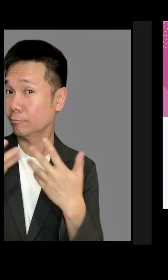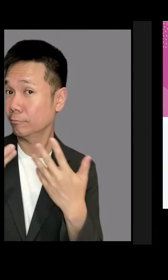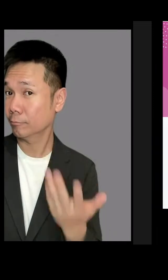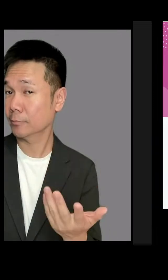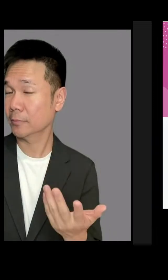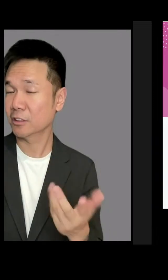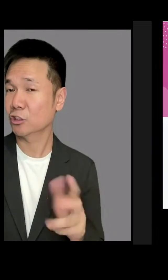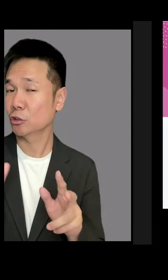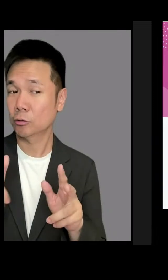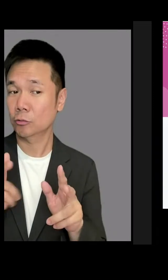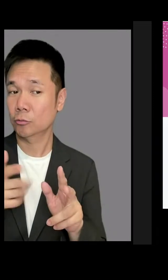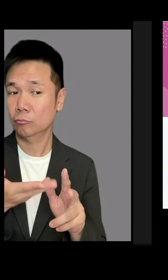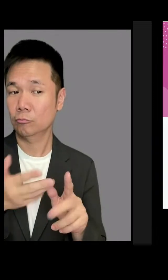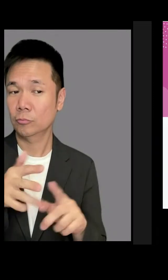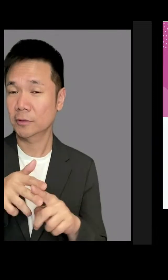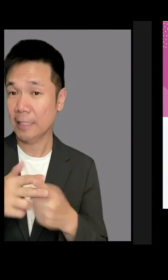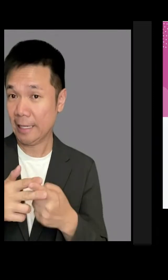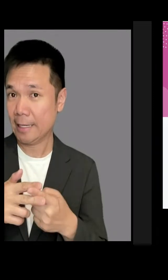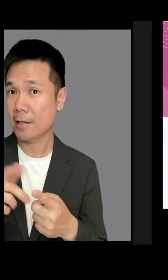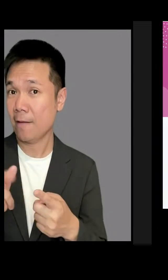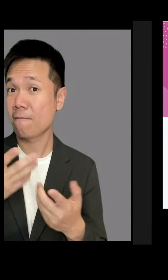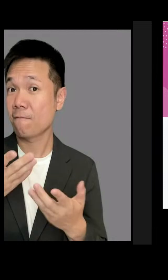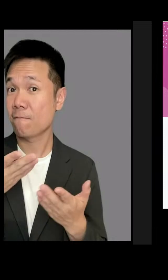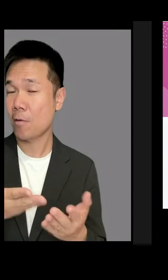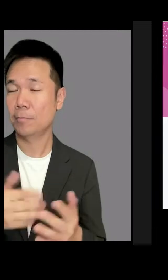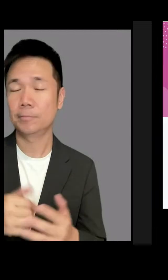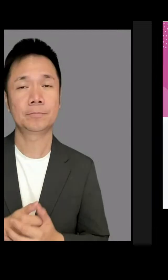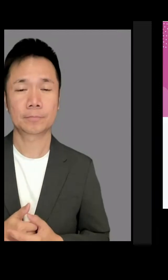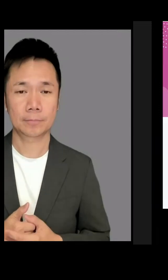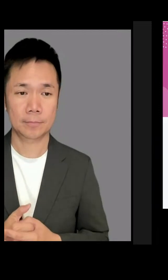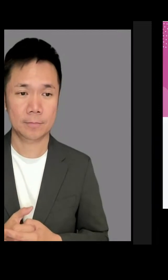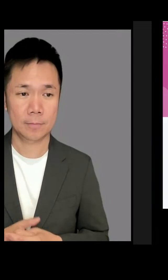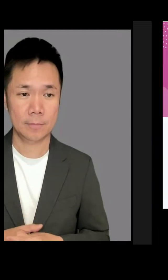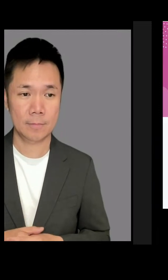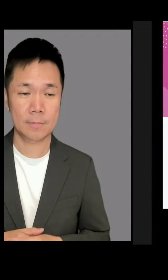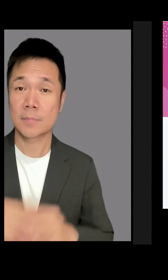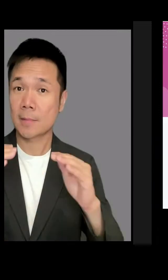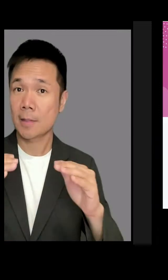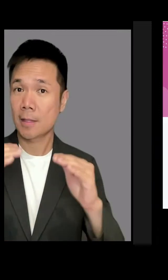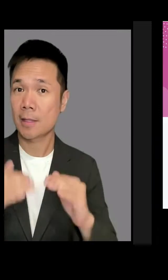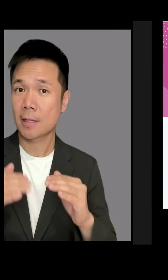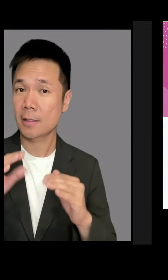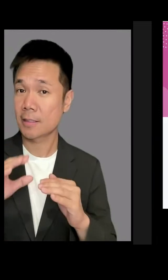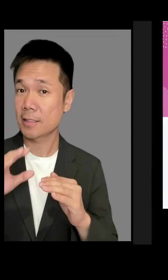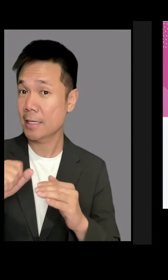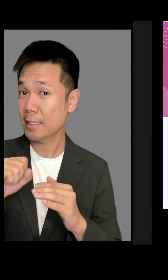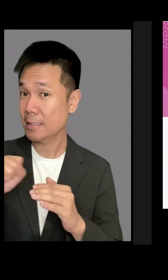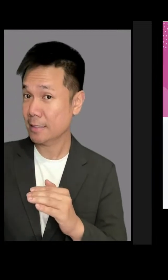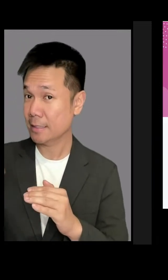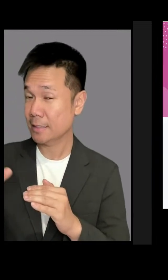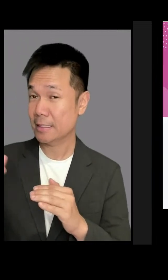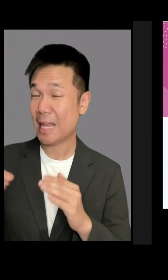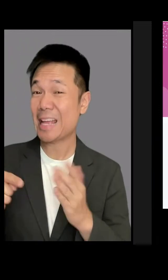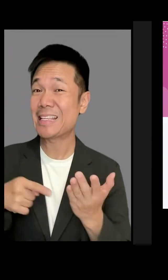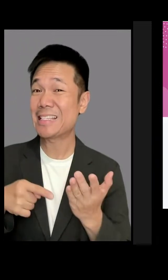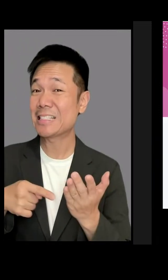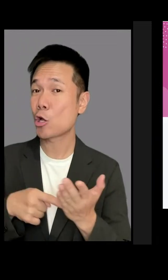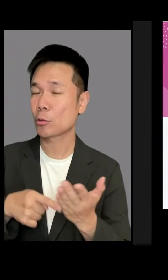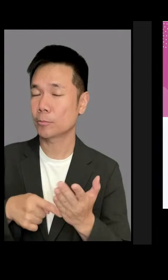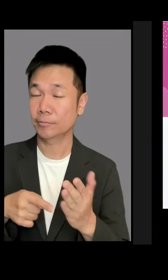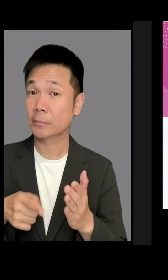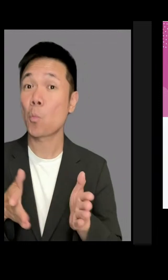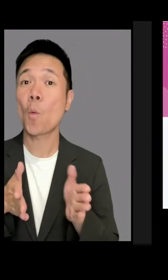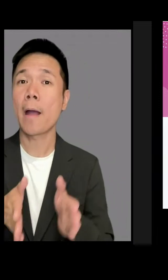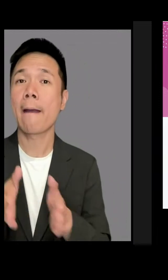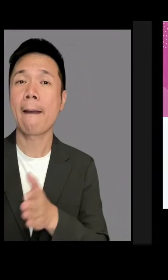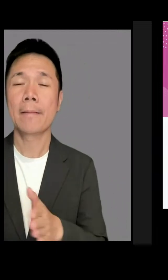accessibility tree and an audio interface for users. Then we're going to go into CSS techniques,